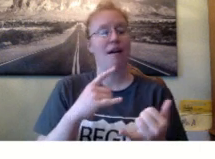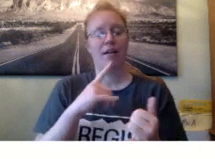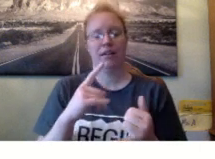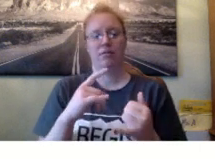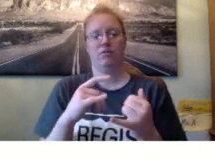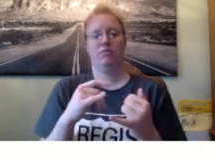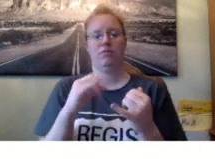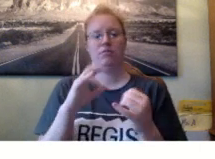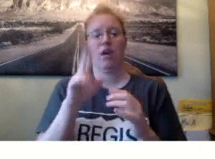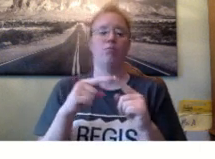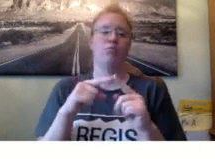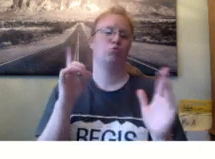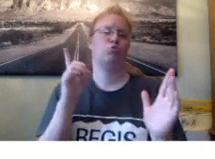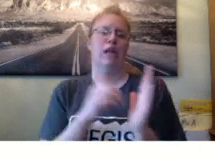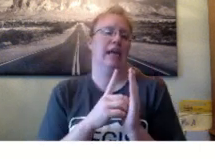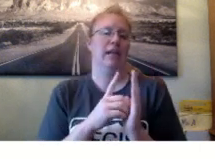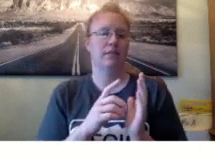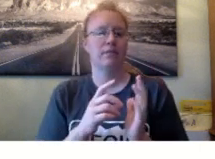date.